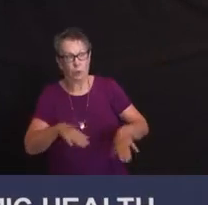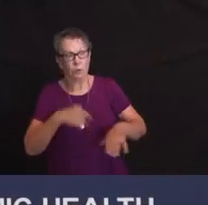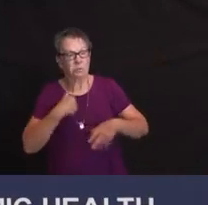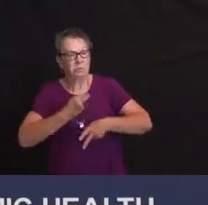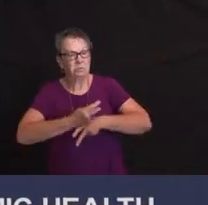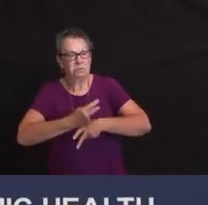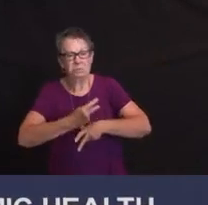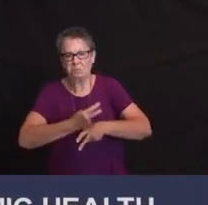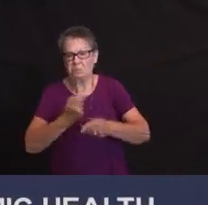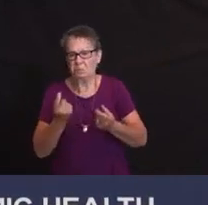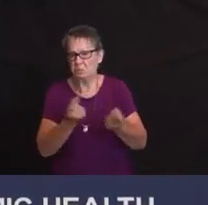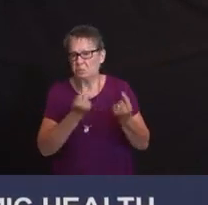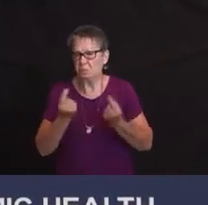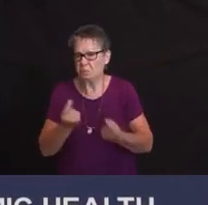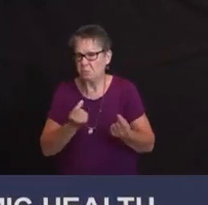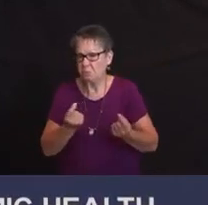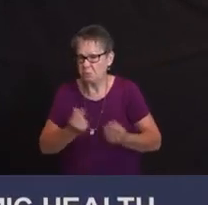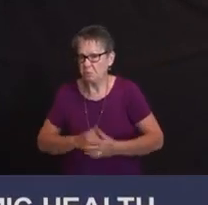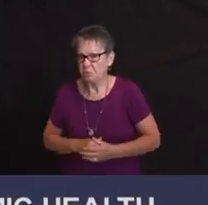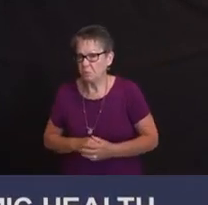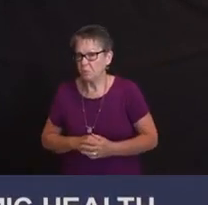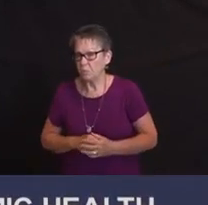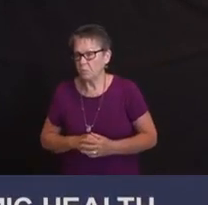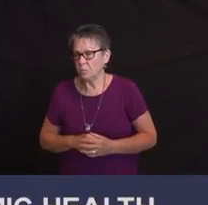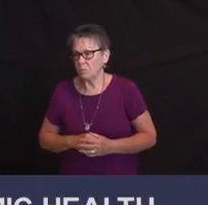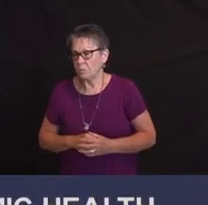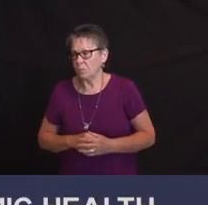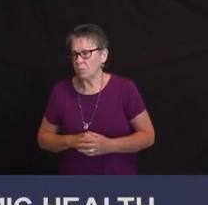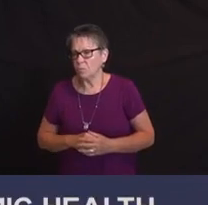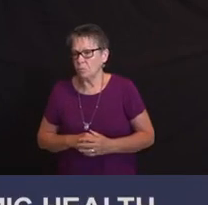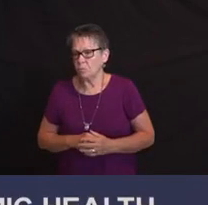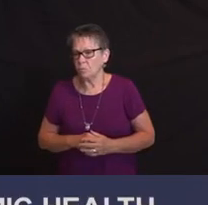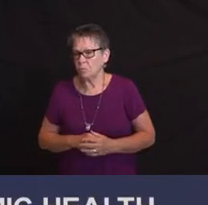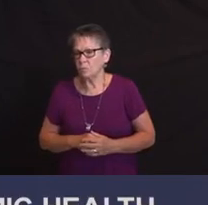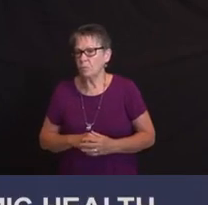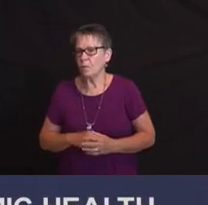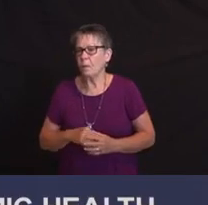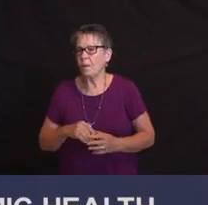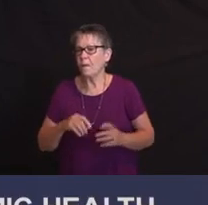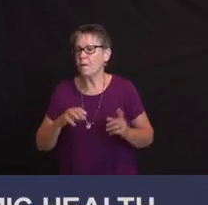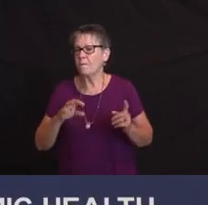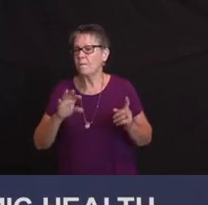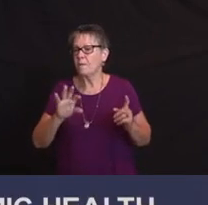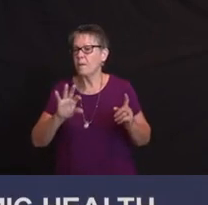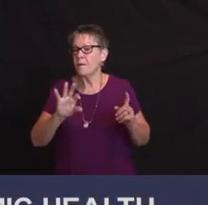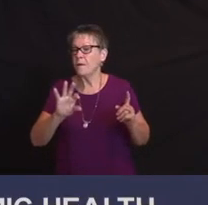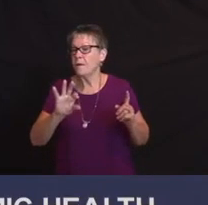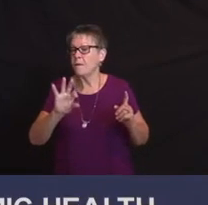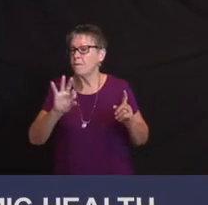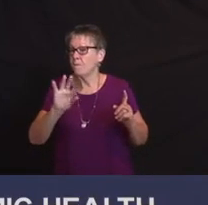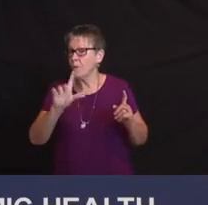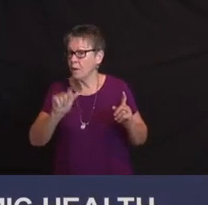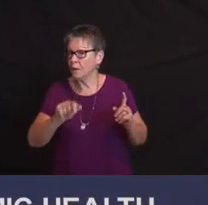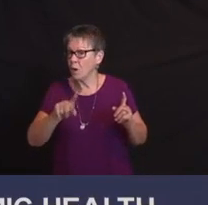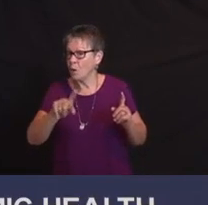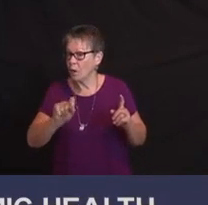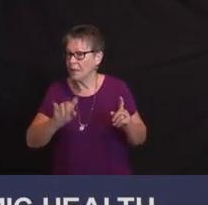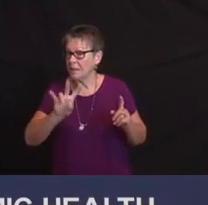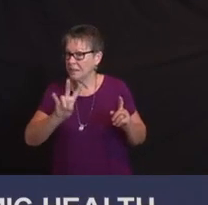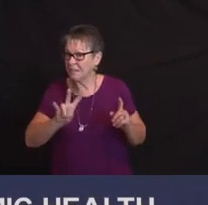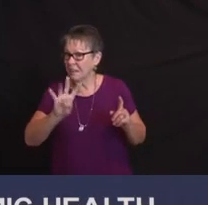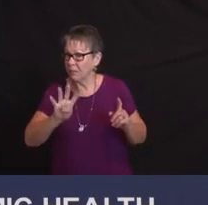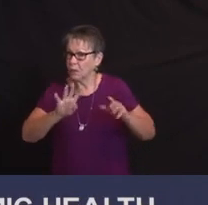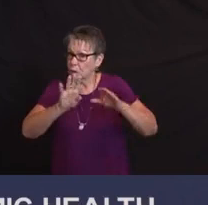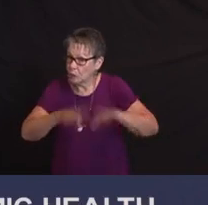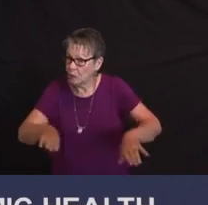2 in ICU. Florida has 174 last count in the hospital kids. I'm not sure how many in ICU, but